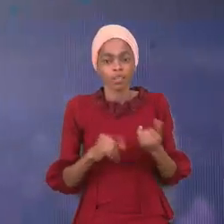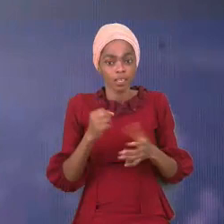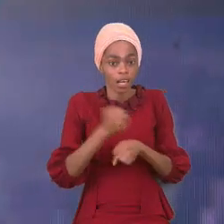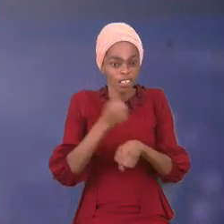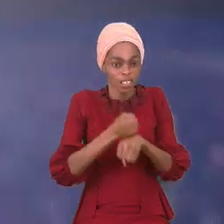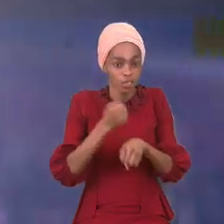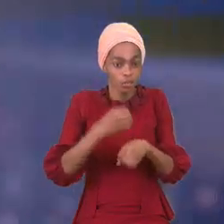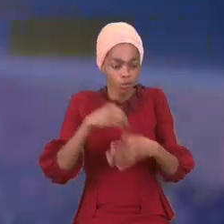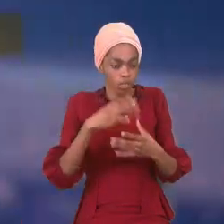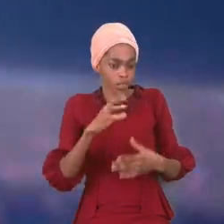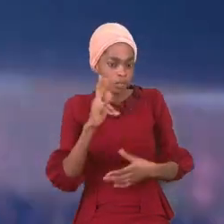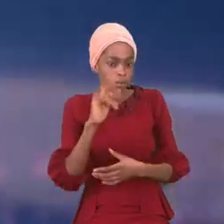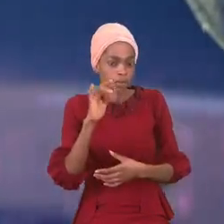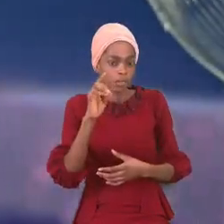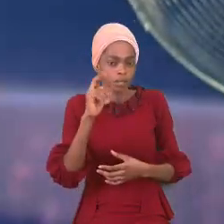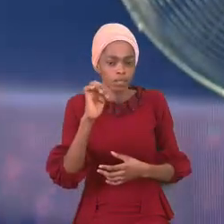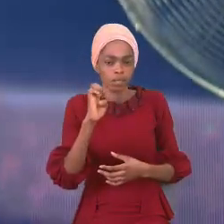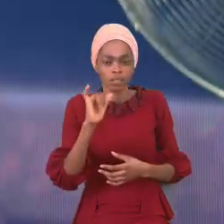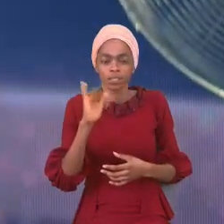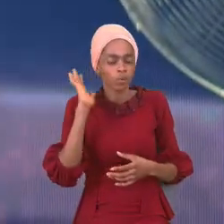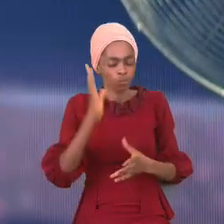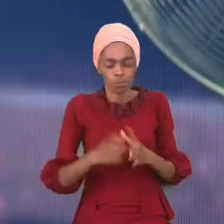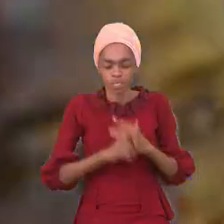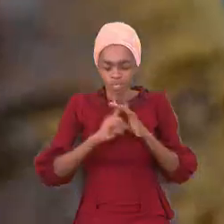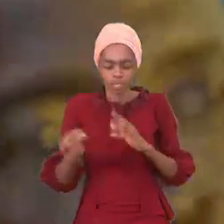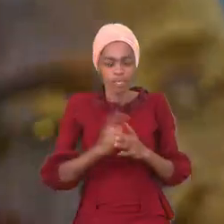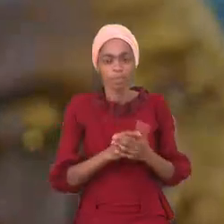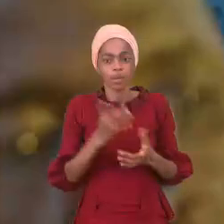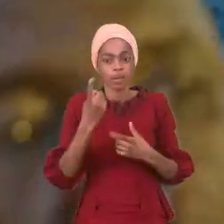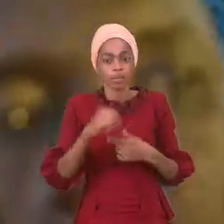in the kidney, it will vanish away. The